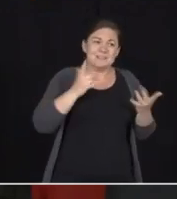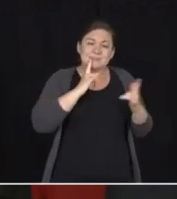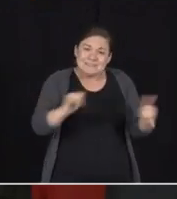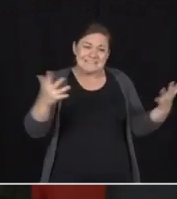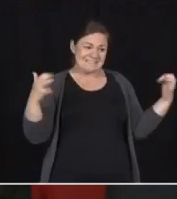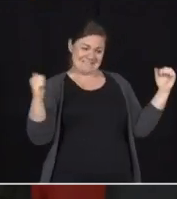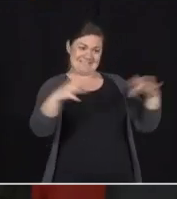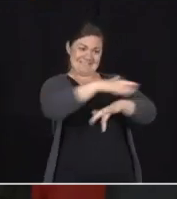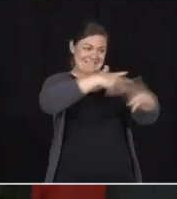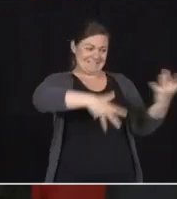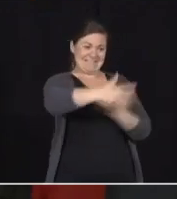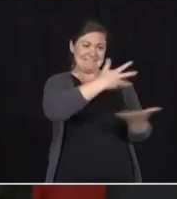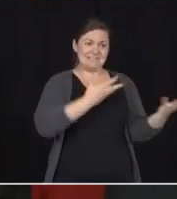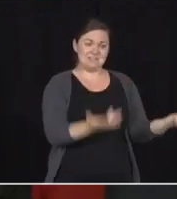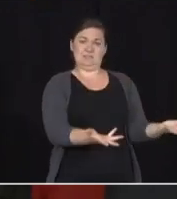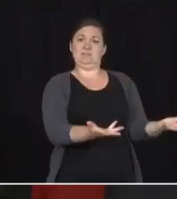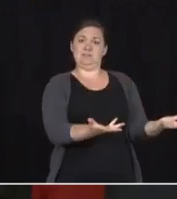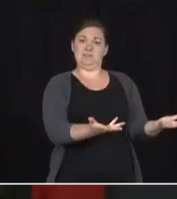there. But